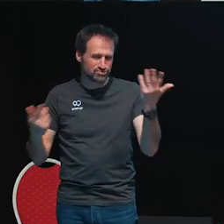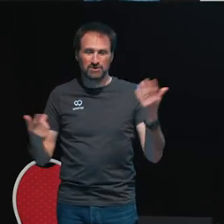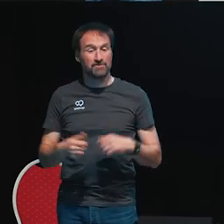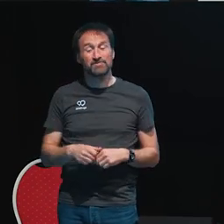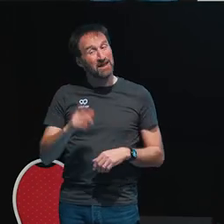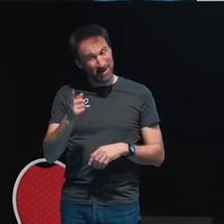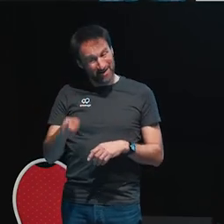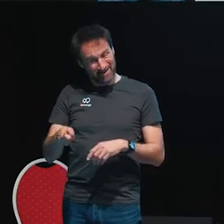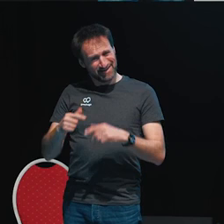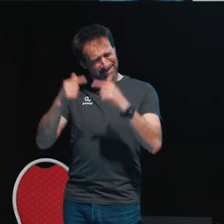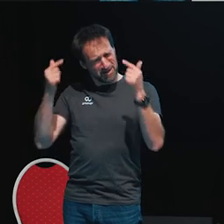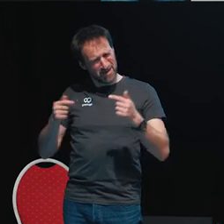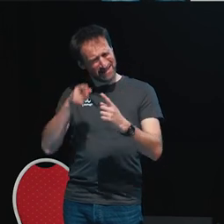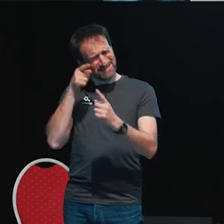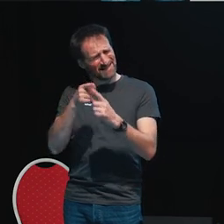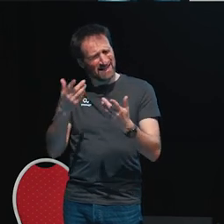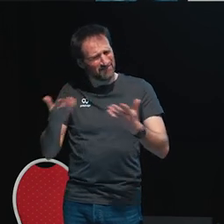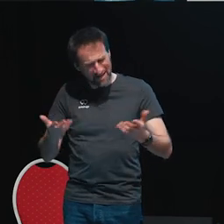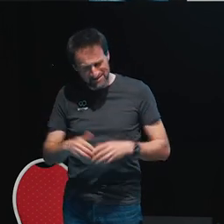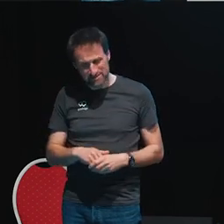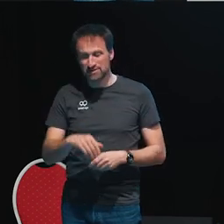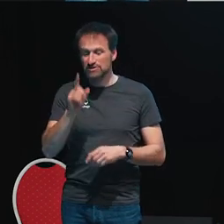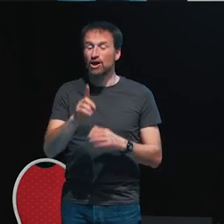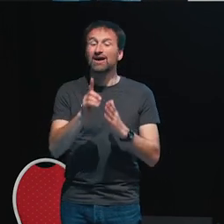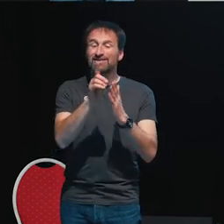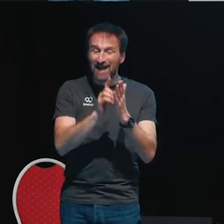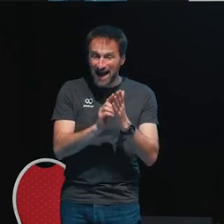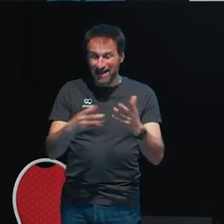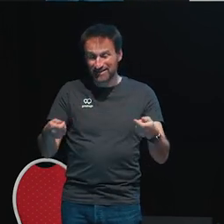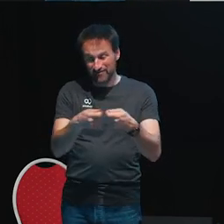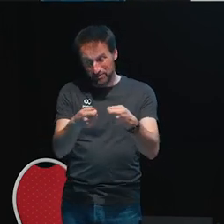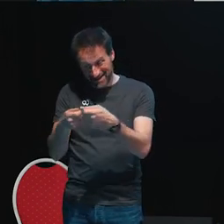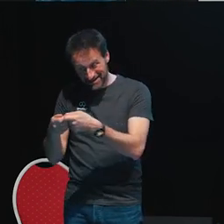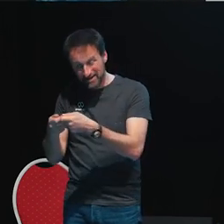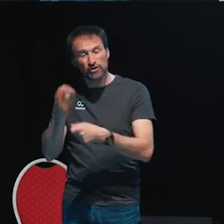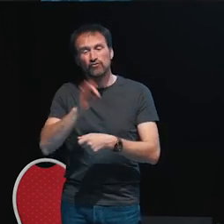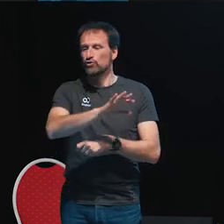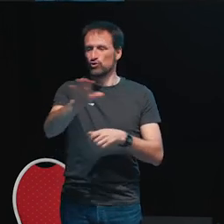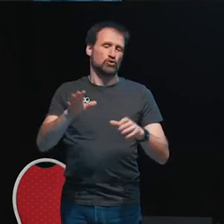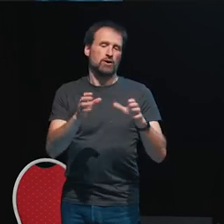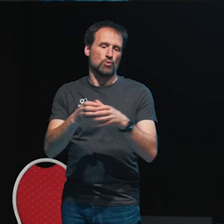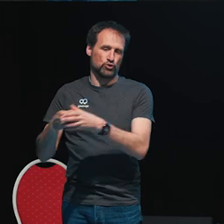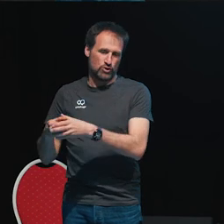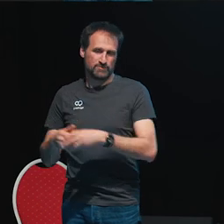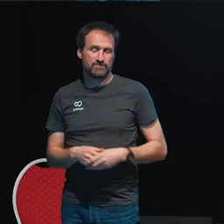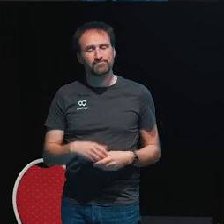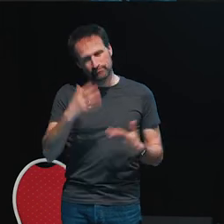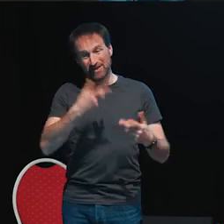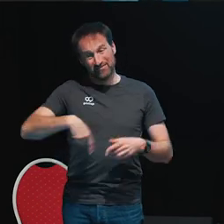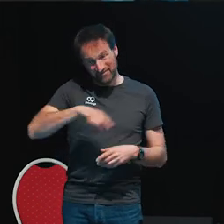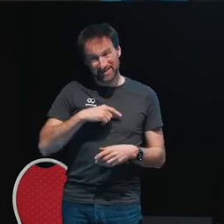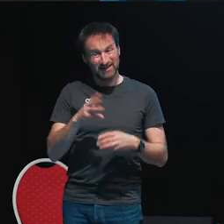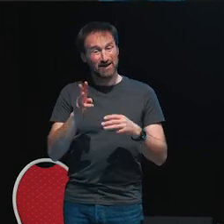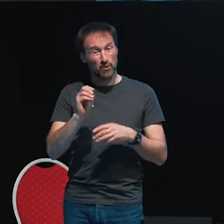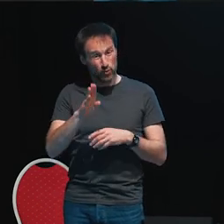It's data binding for a Vue representation, right? Well, in this specific case, we use templates in Webpack because it's